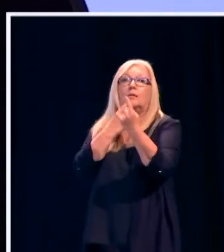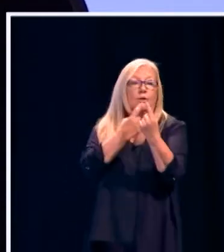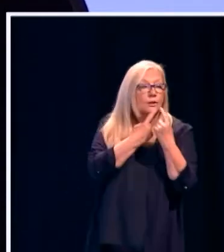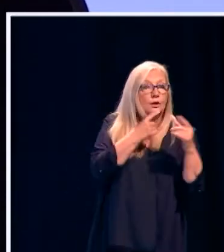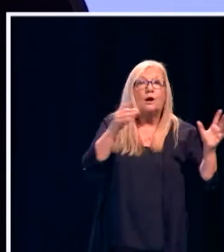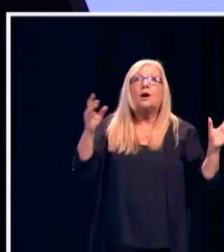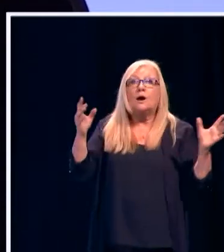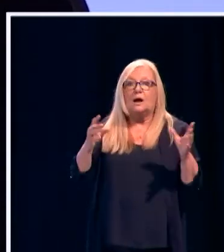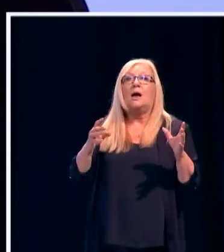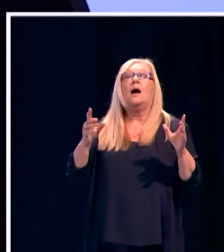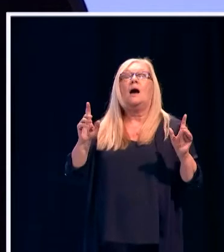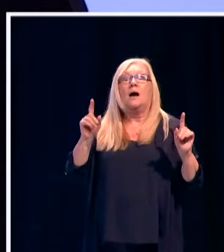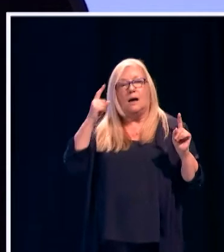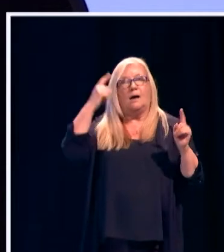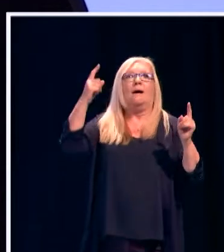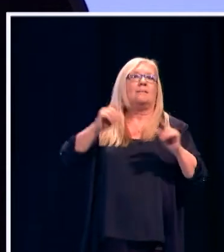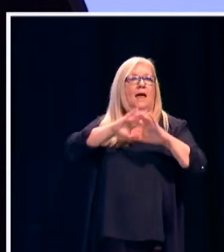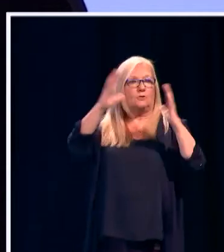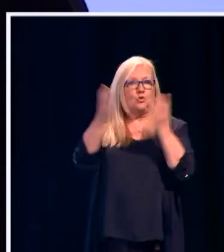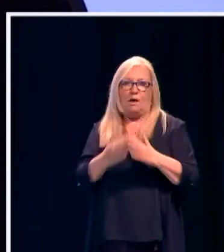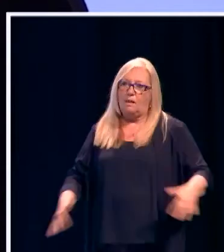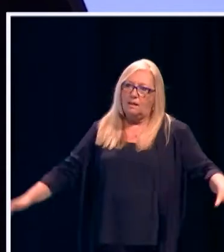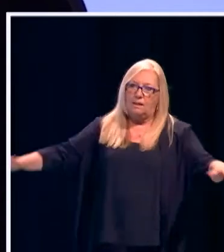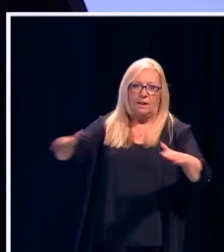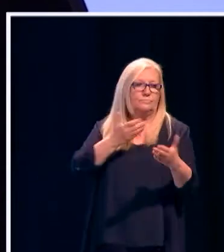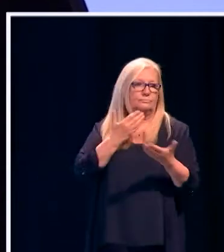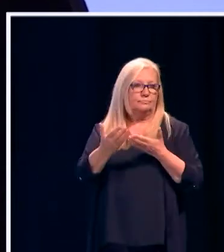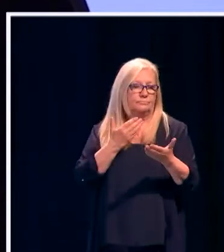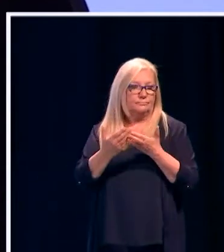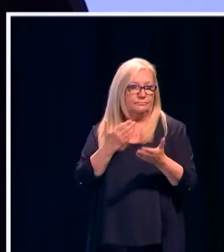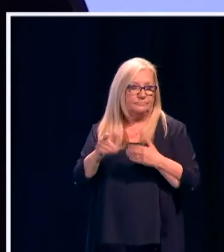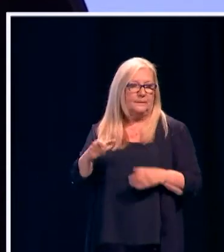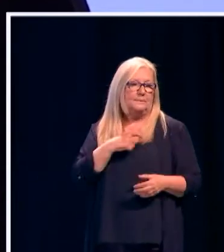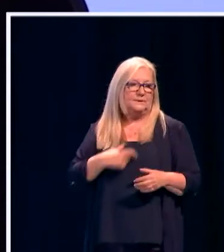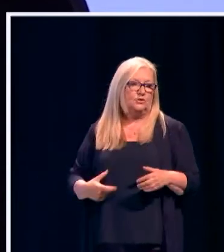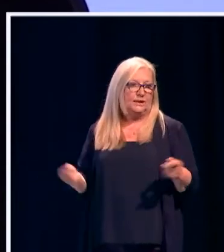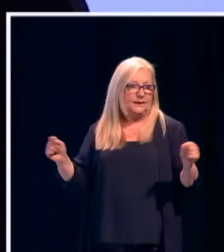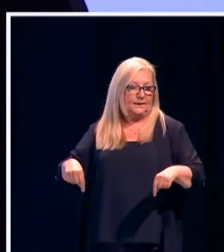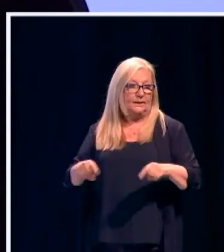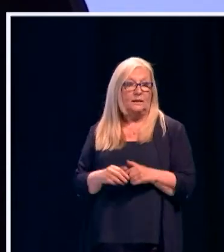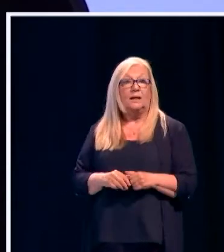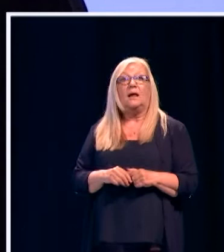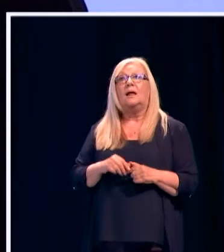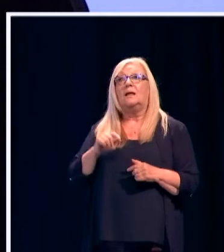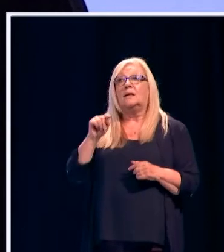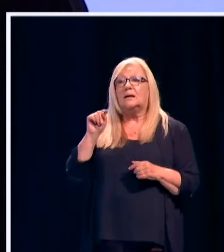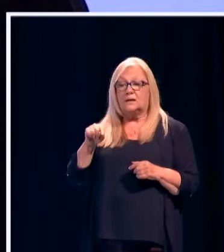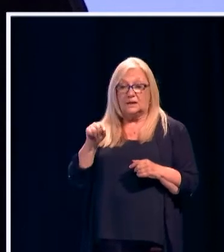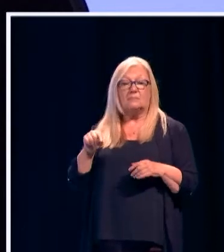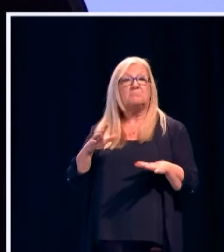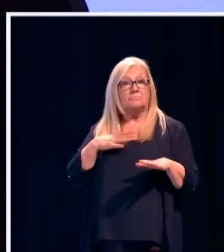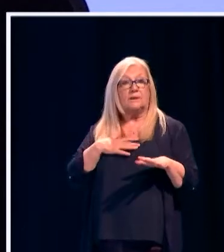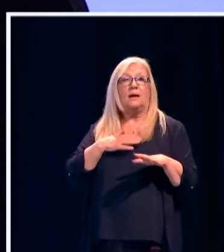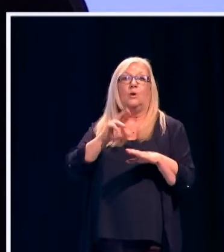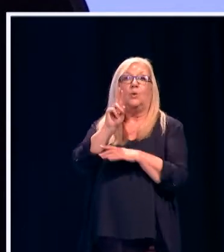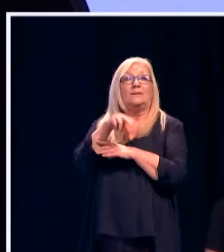national consultation with disability focal point of 46 ministries. As an active member of the National